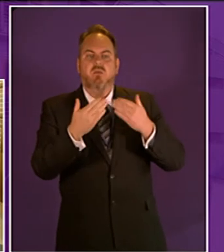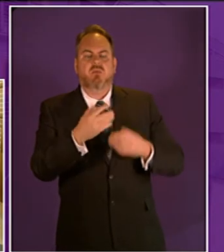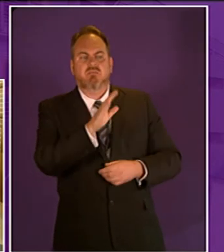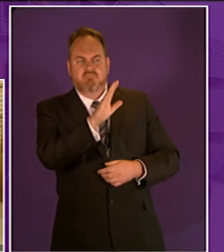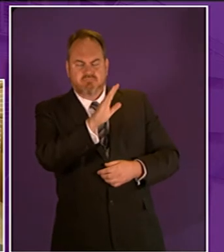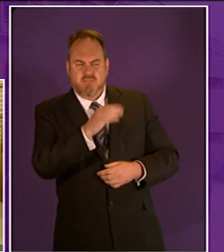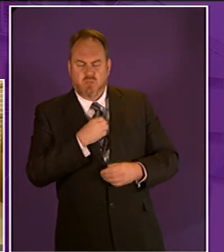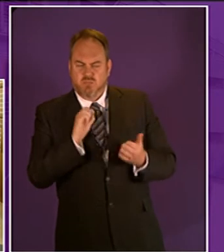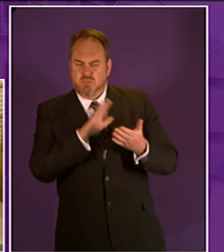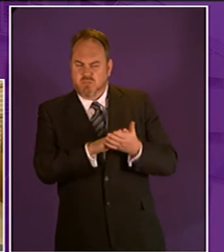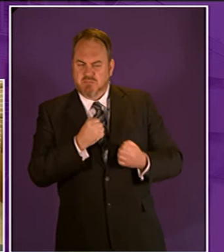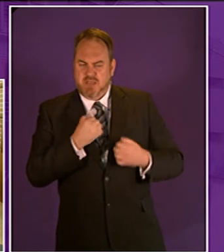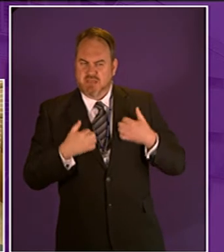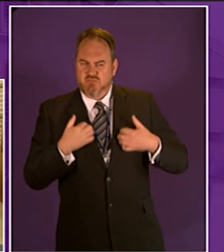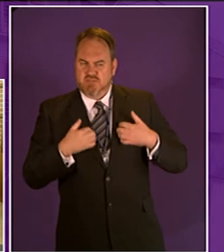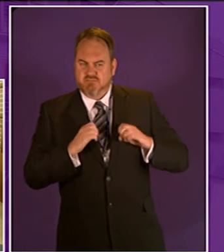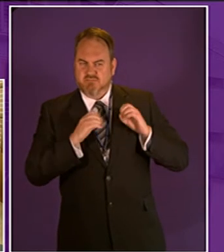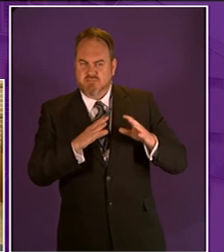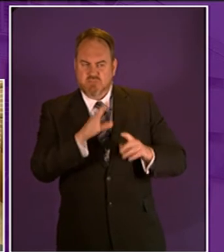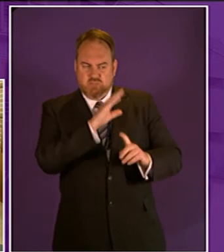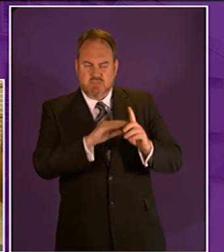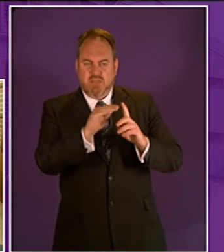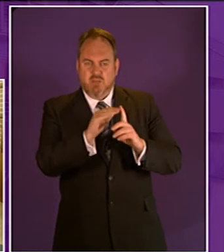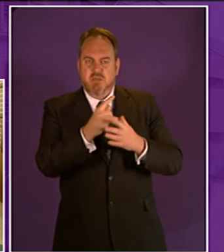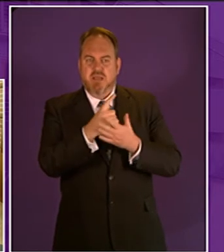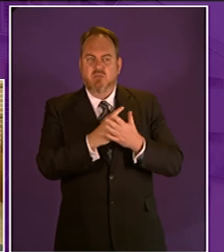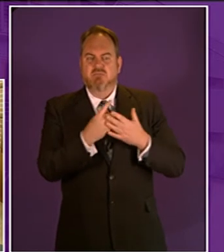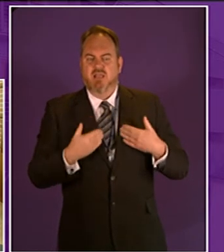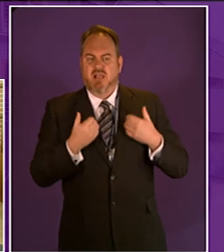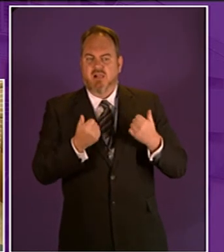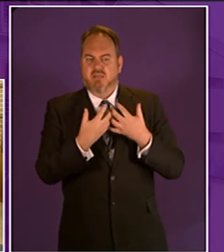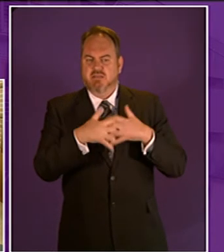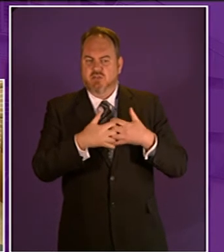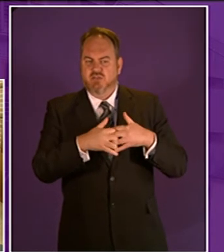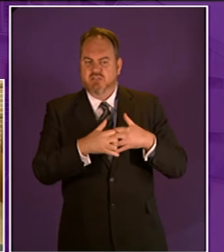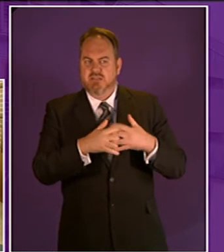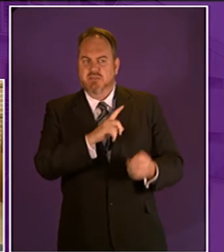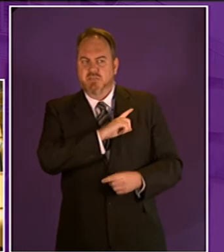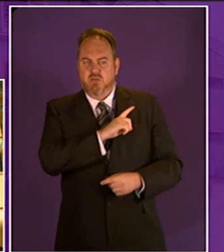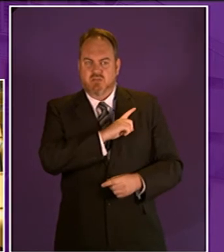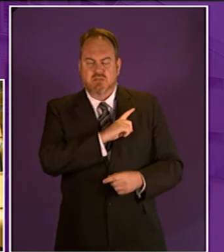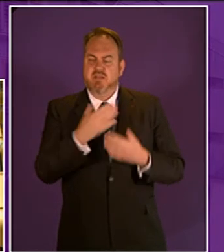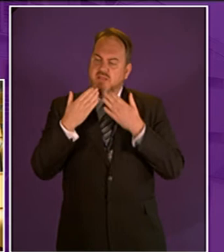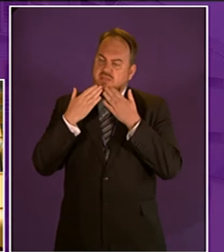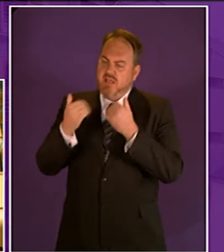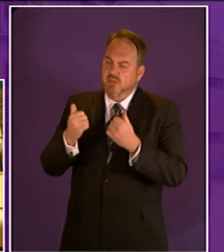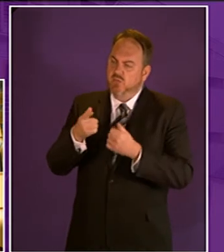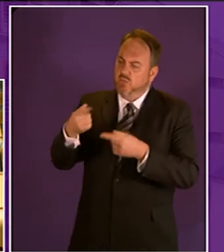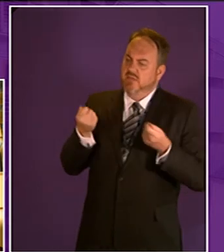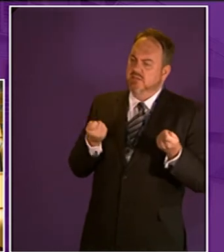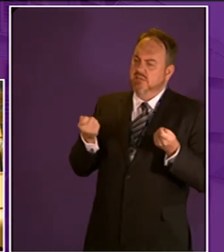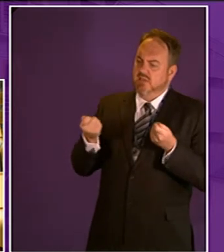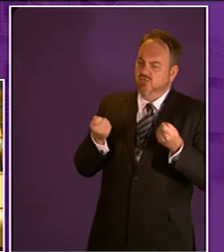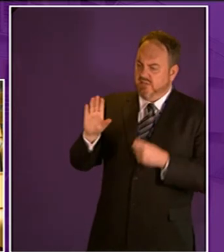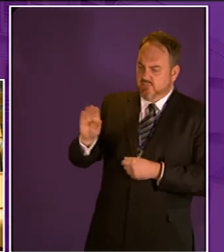register of interest and the fact that I'm on the board of two companies which invest in health technology? I'd like to thank the Cabinet Secretary for advanced view